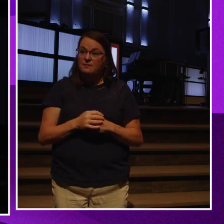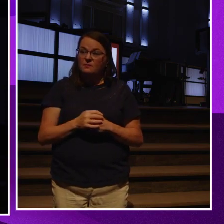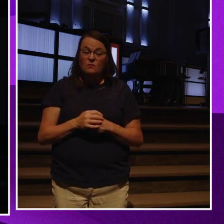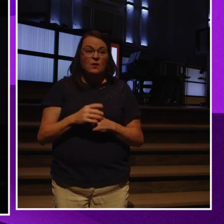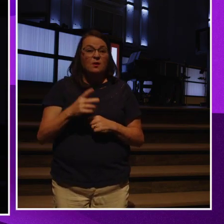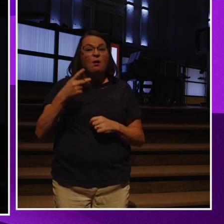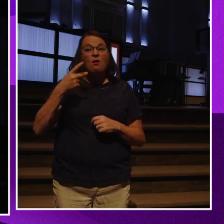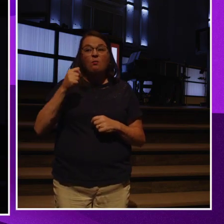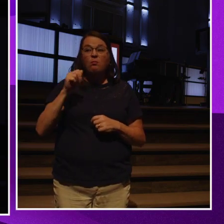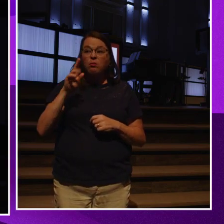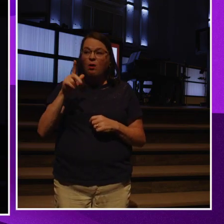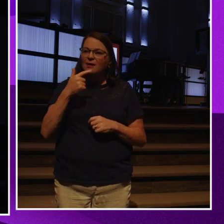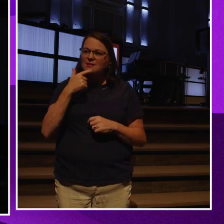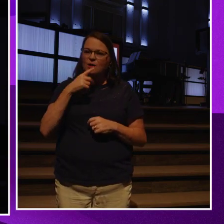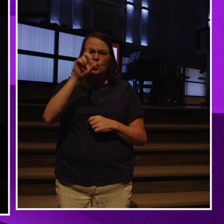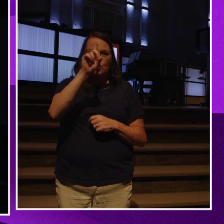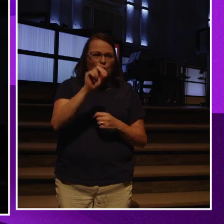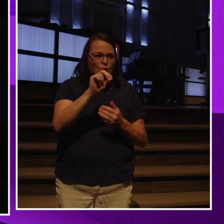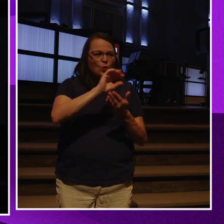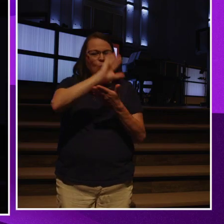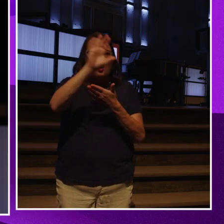Paul says, do all things.